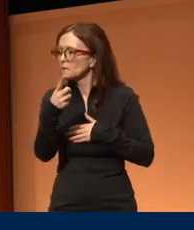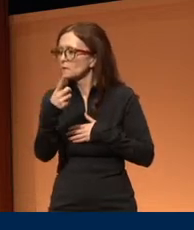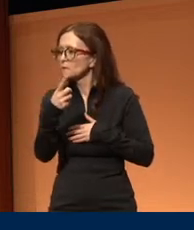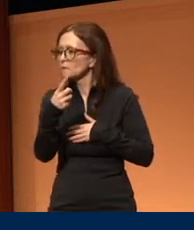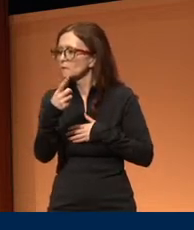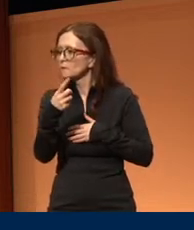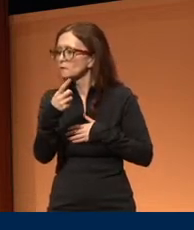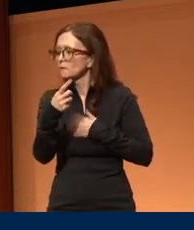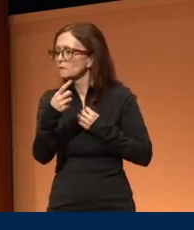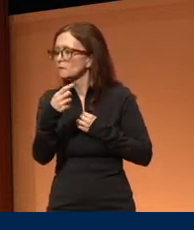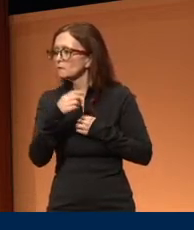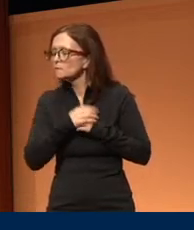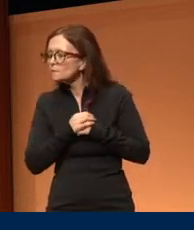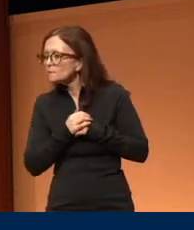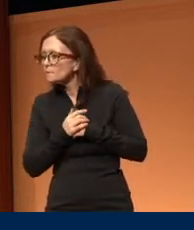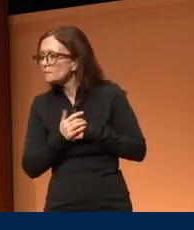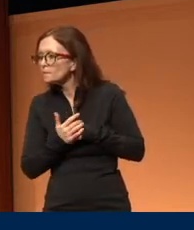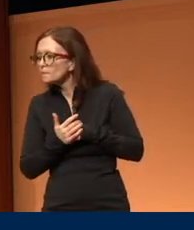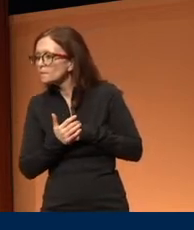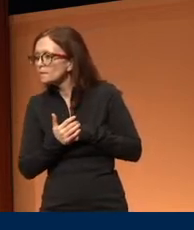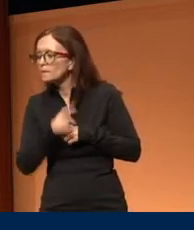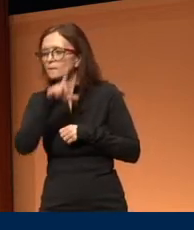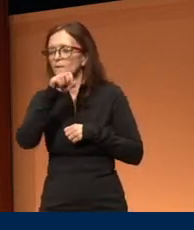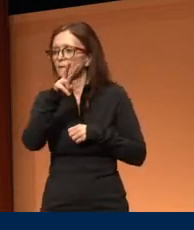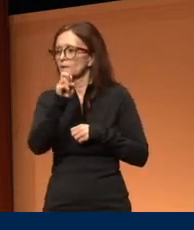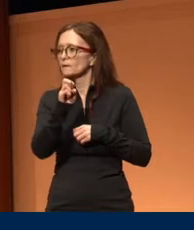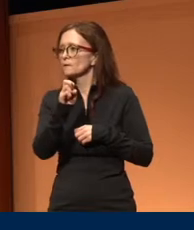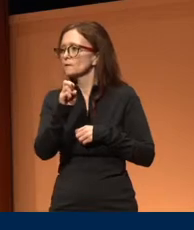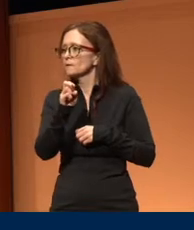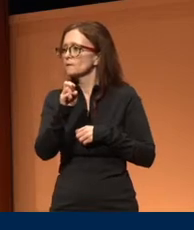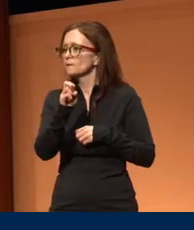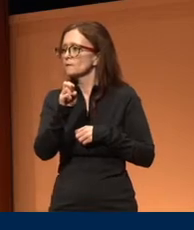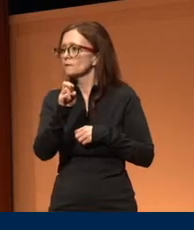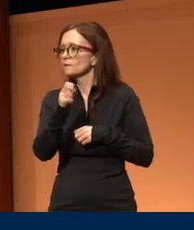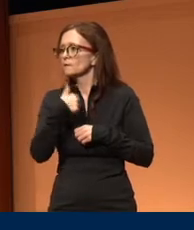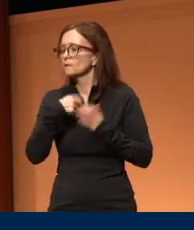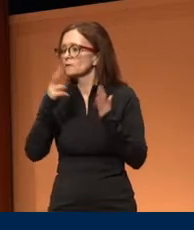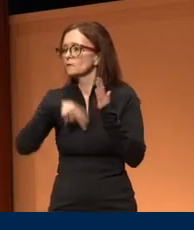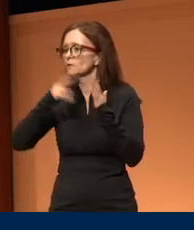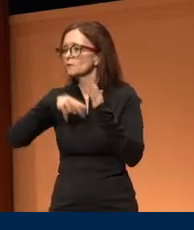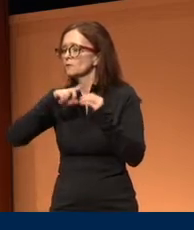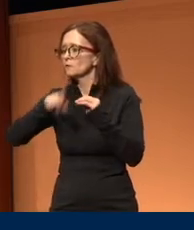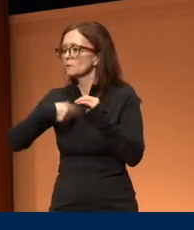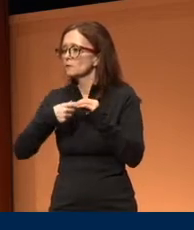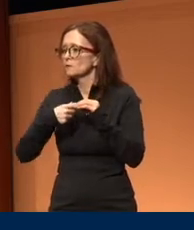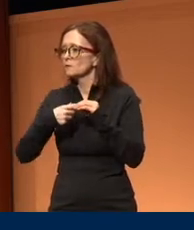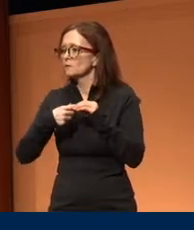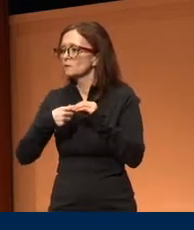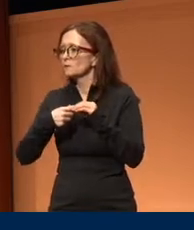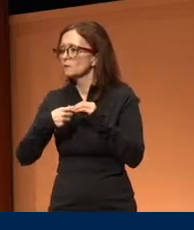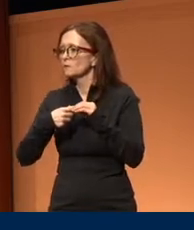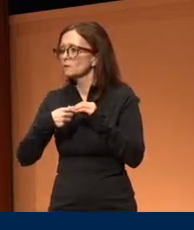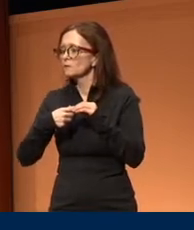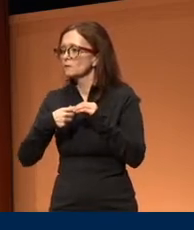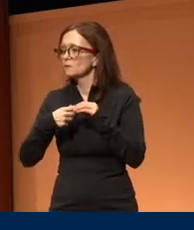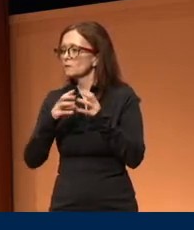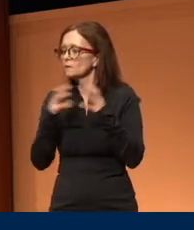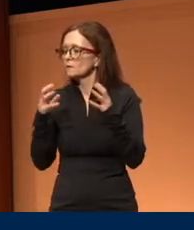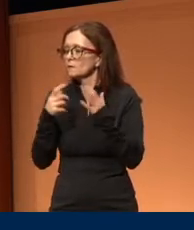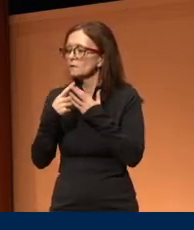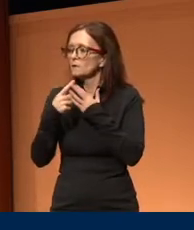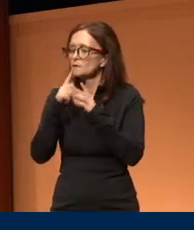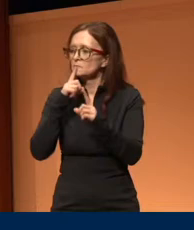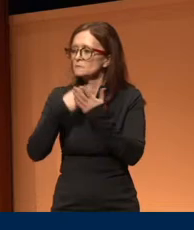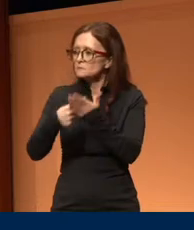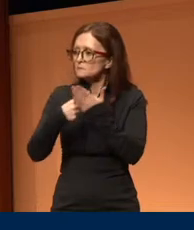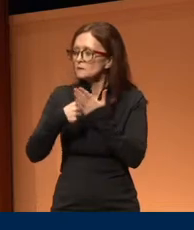like to art, about love, I was like reading about like art and Baldwin, like they also have like this conversation about